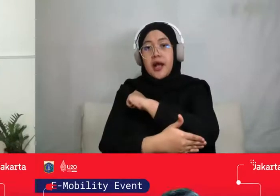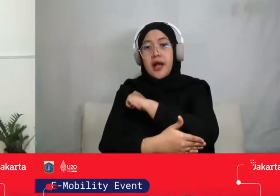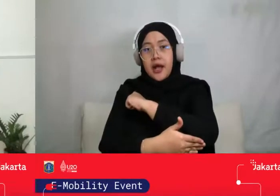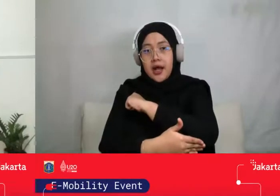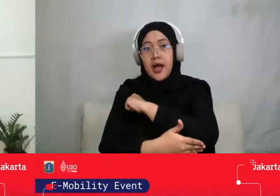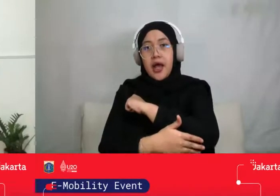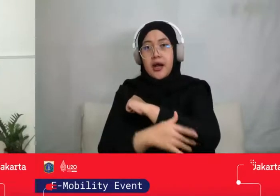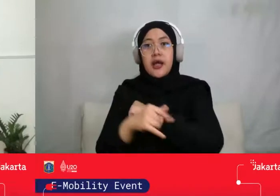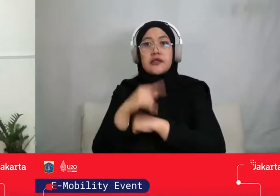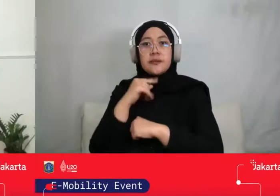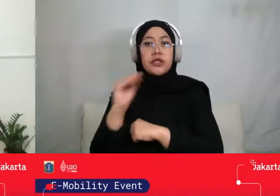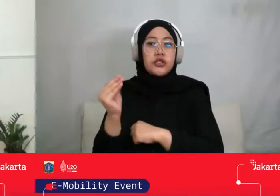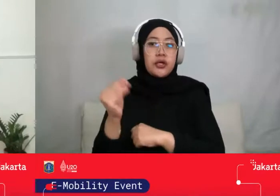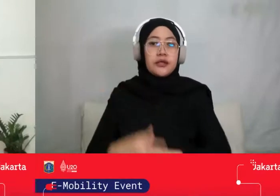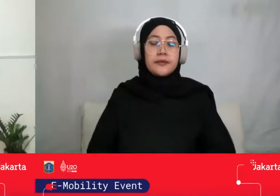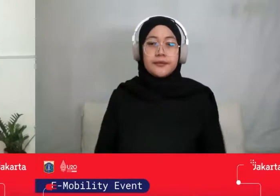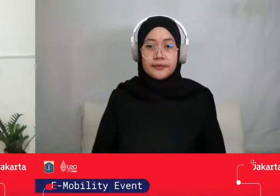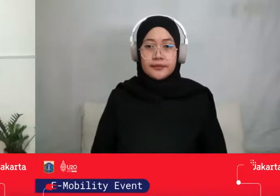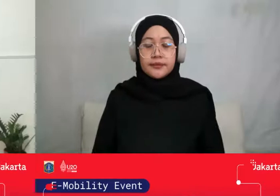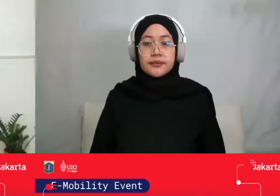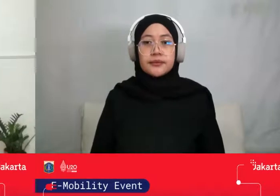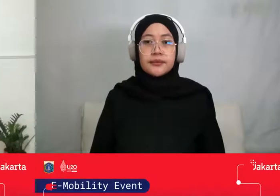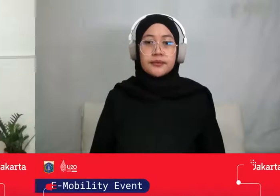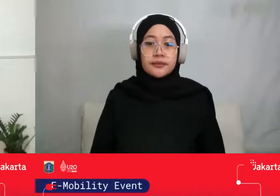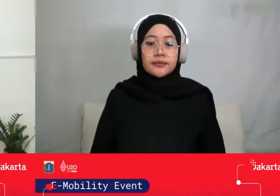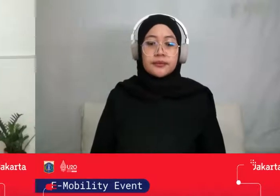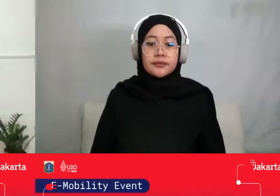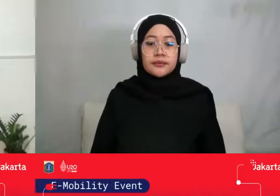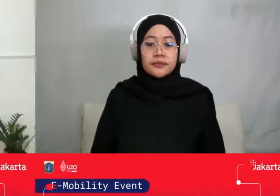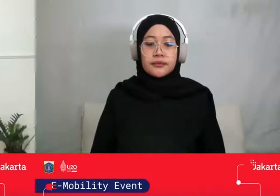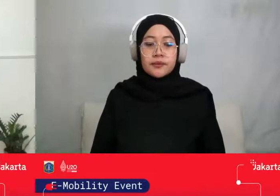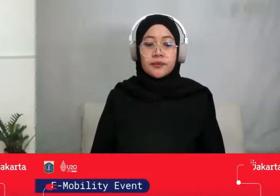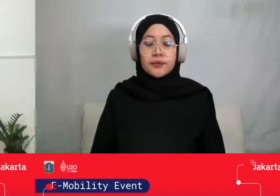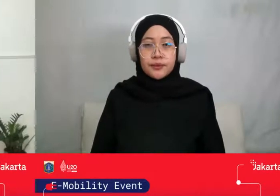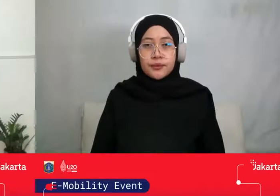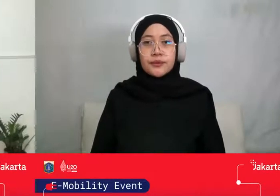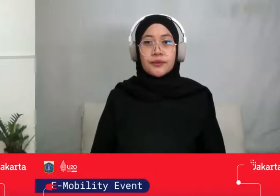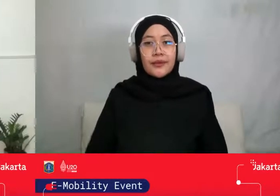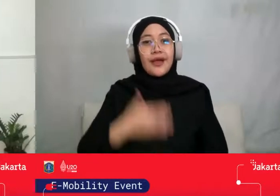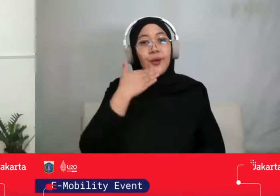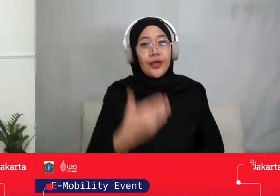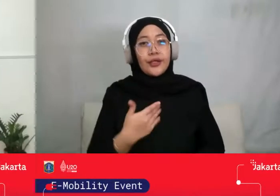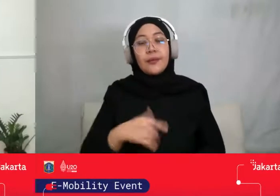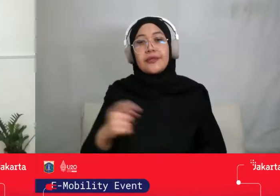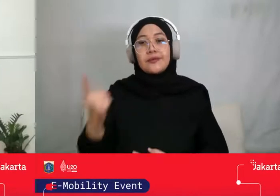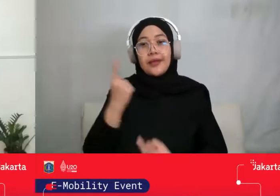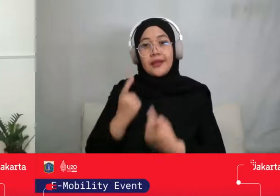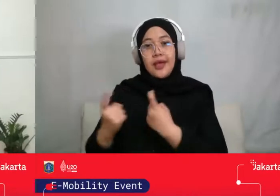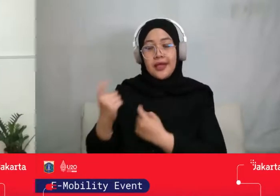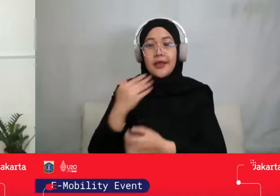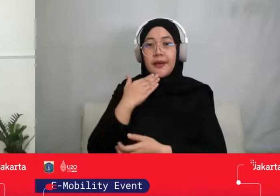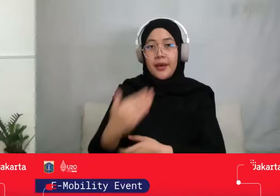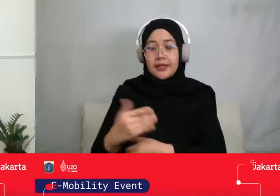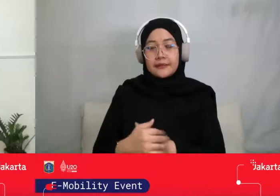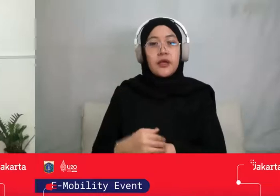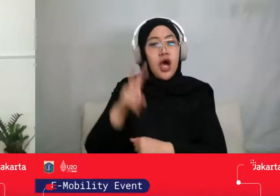Yeah, thank you for this question. I think it's a very good question, an important one, that we should not just focus on the large buses, but also on the